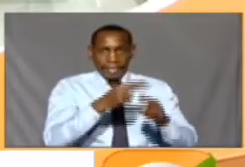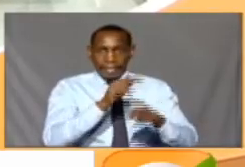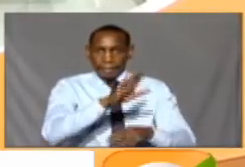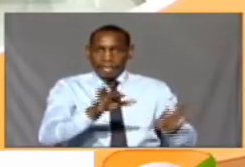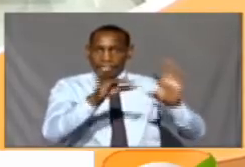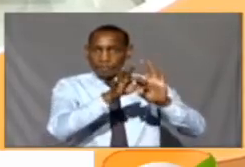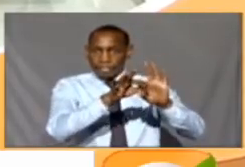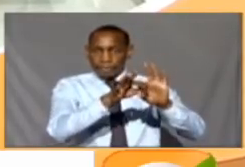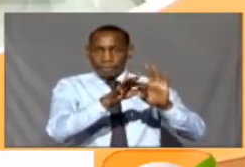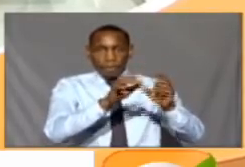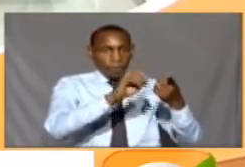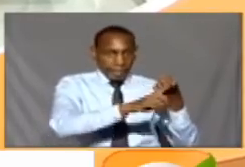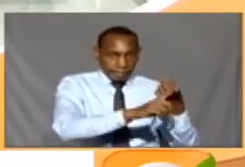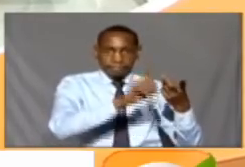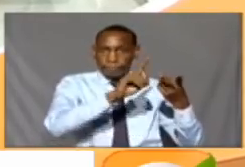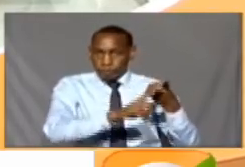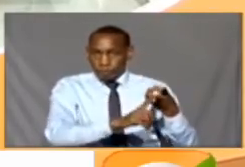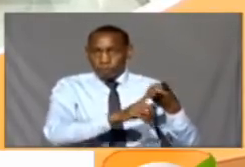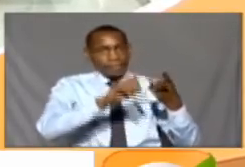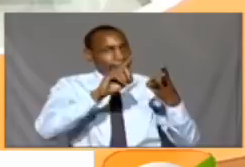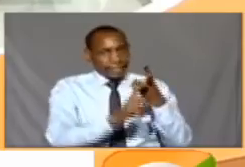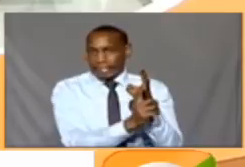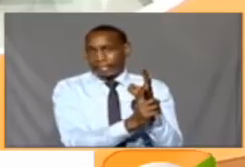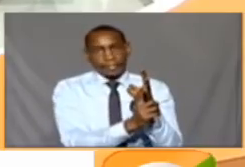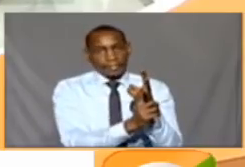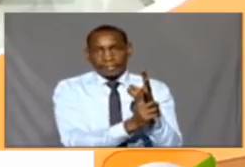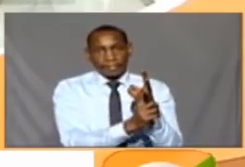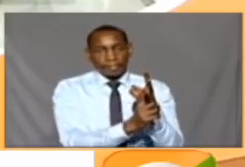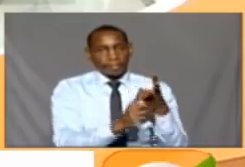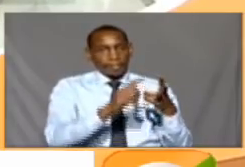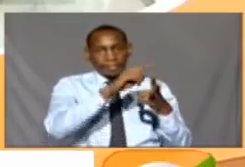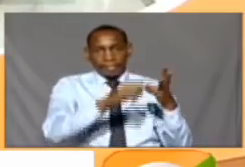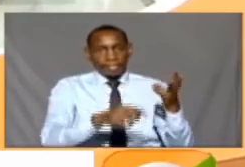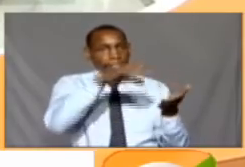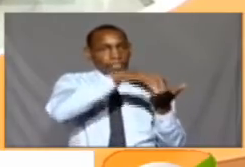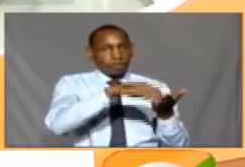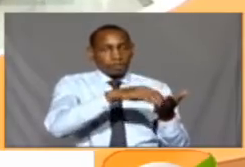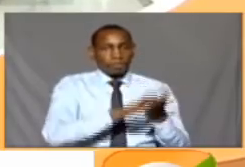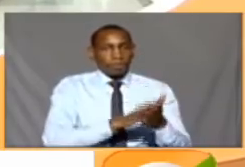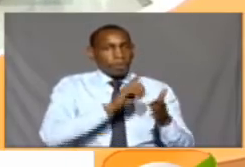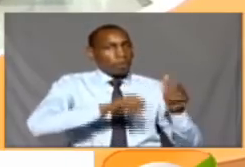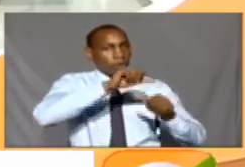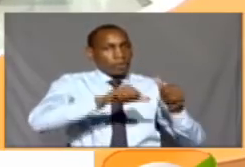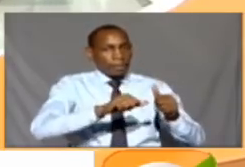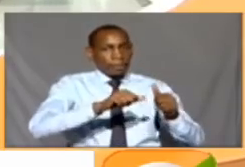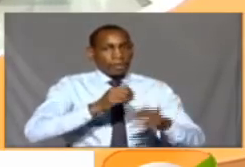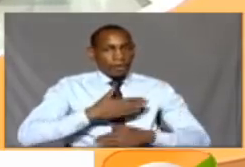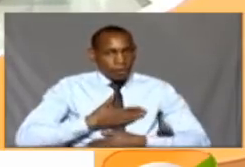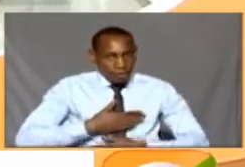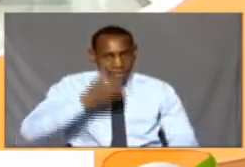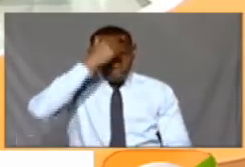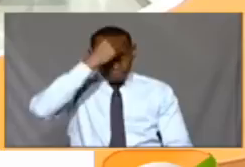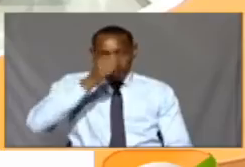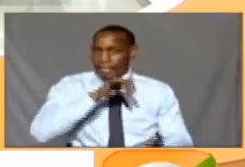to not just one, two, three of these kind? What is it about Honorable Moses Wetangula